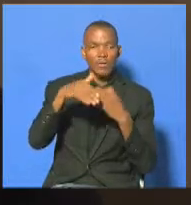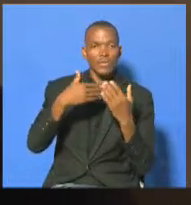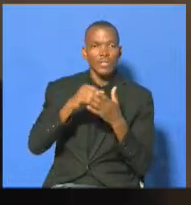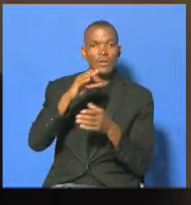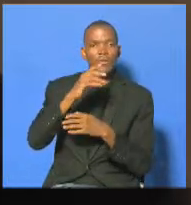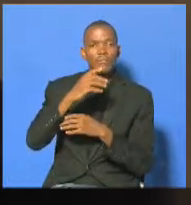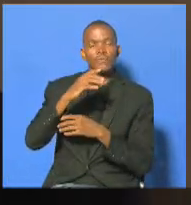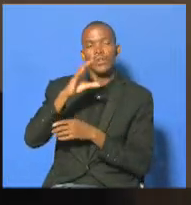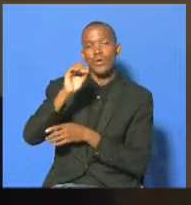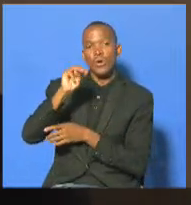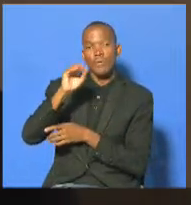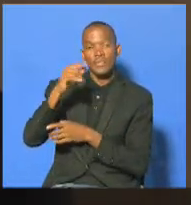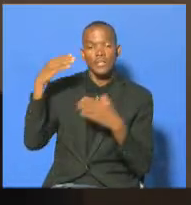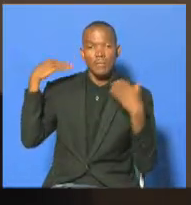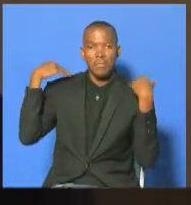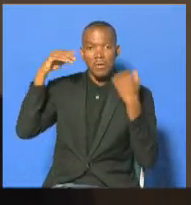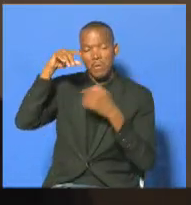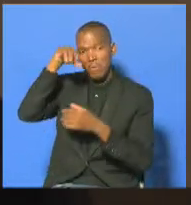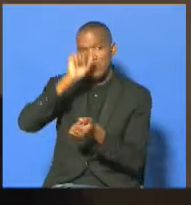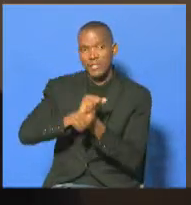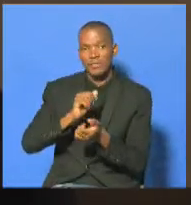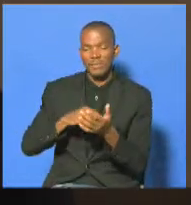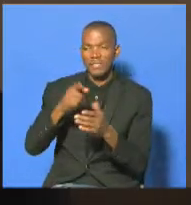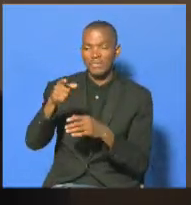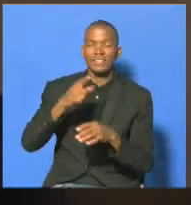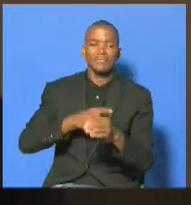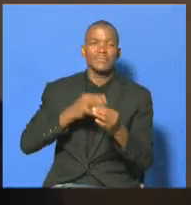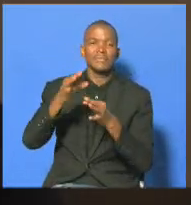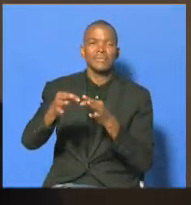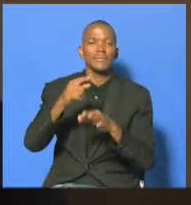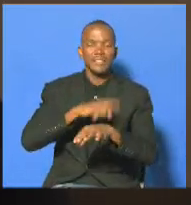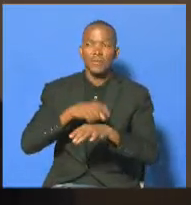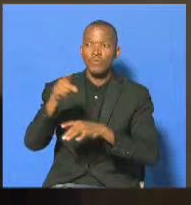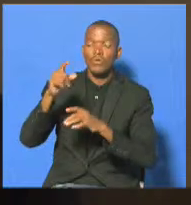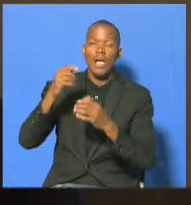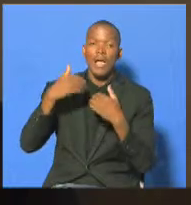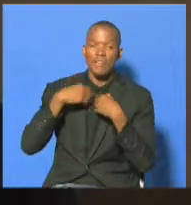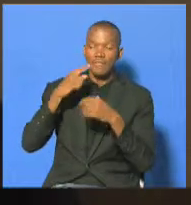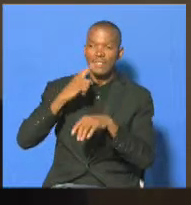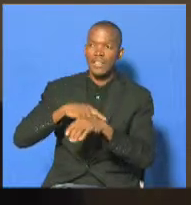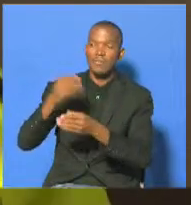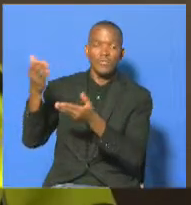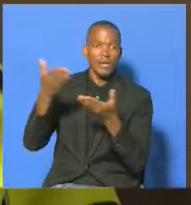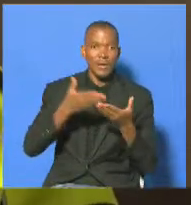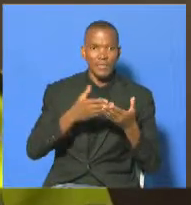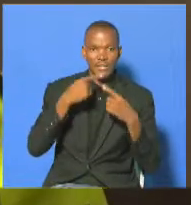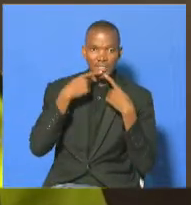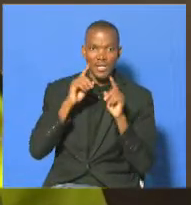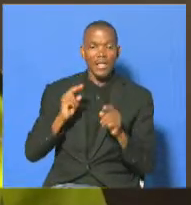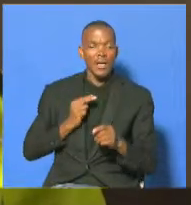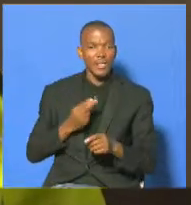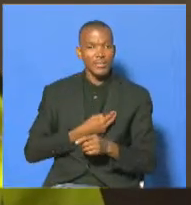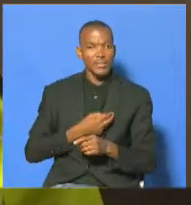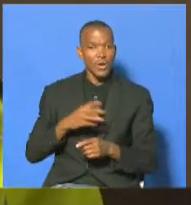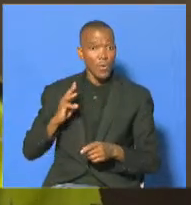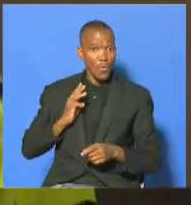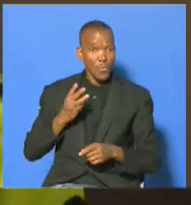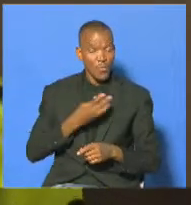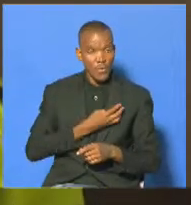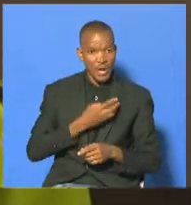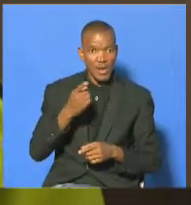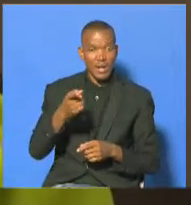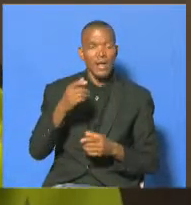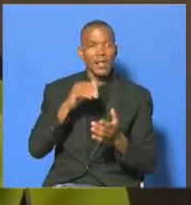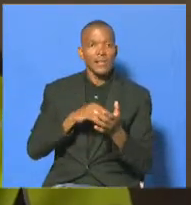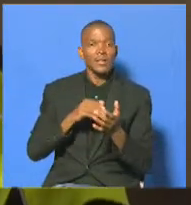commissionera. Re a lemoga gore le ga morago lebaka lo lokalo o iphile motsapa go tla gore le kodisa. Re ikemiseditse gore magokwala